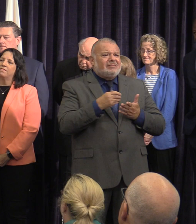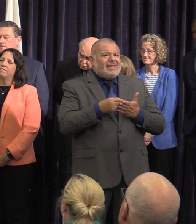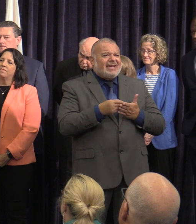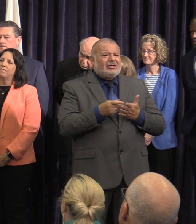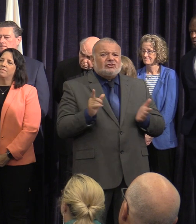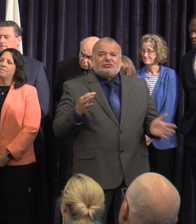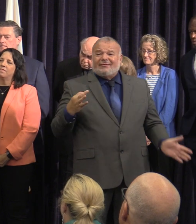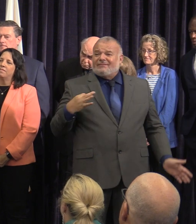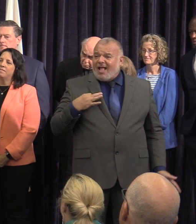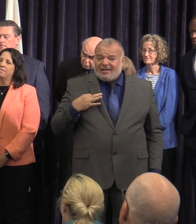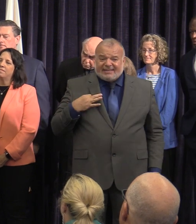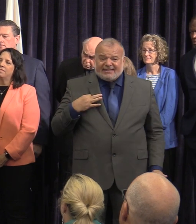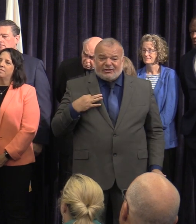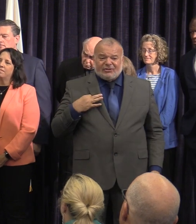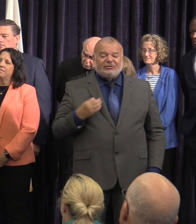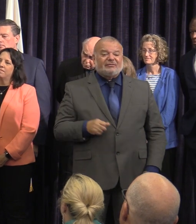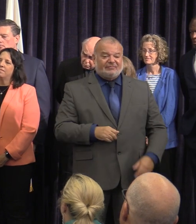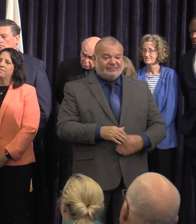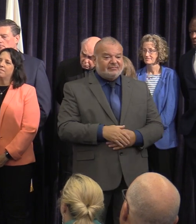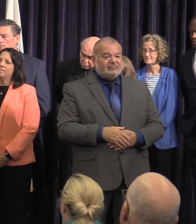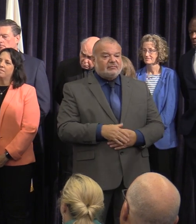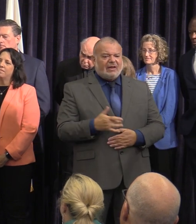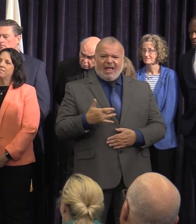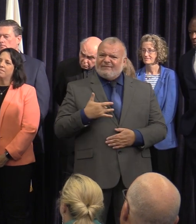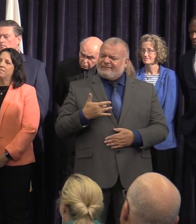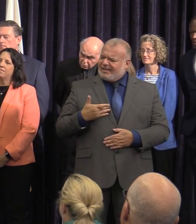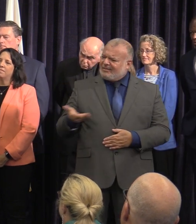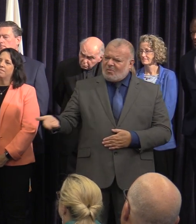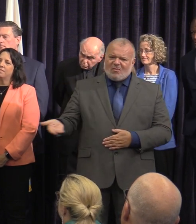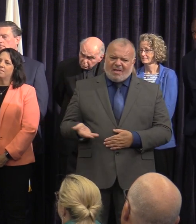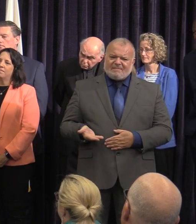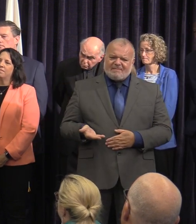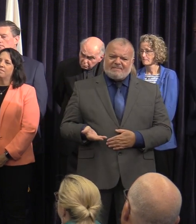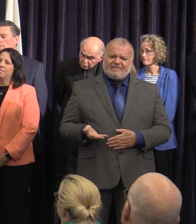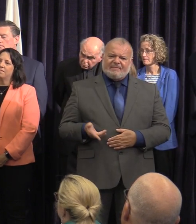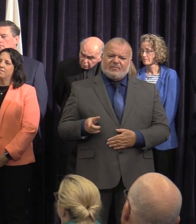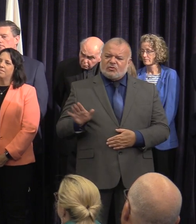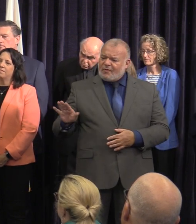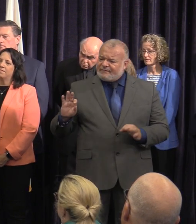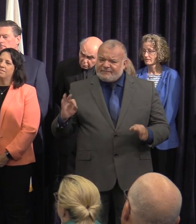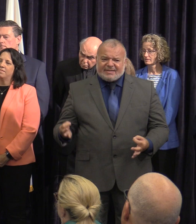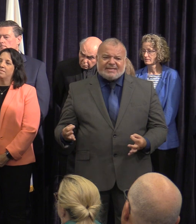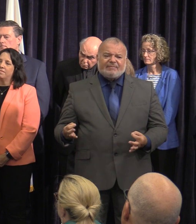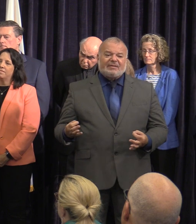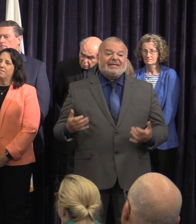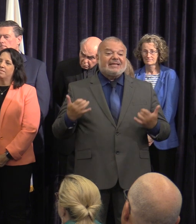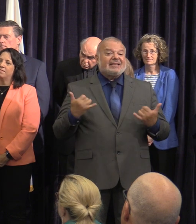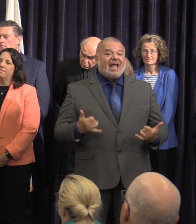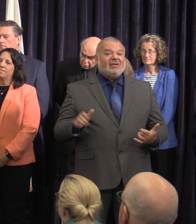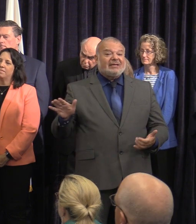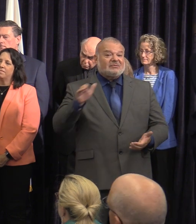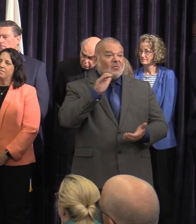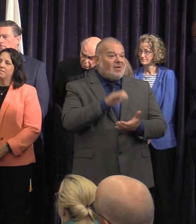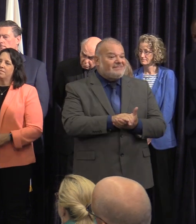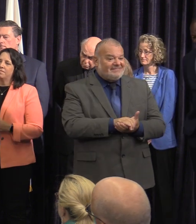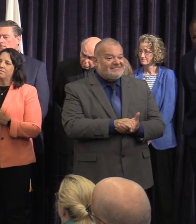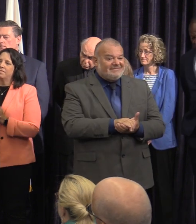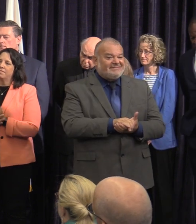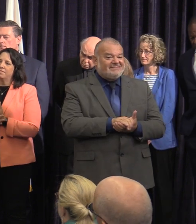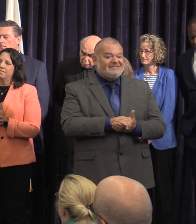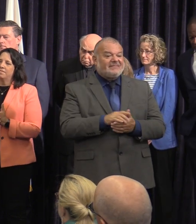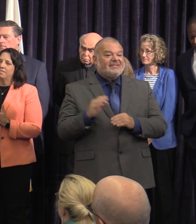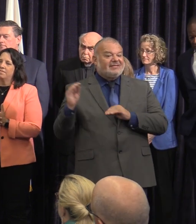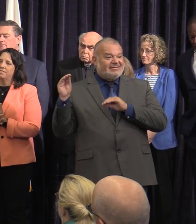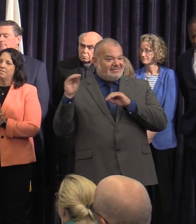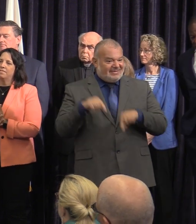we welcome them and him and his families. So his wife came and did the hair or other people that